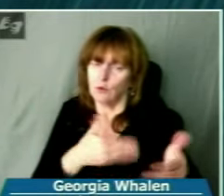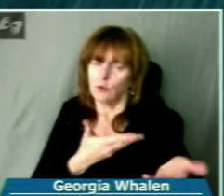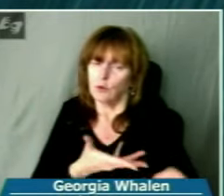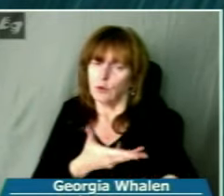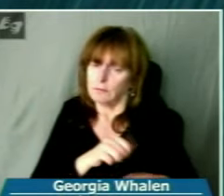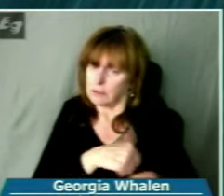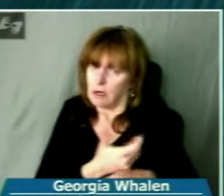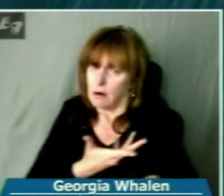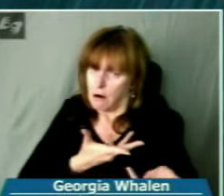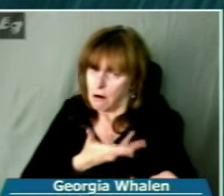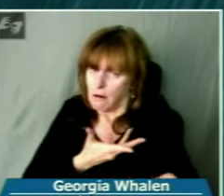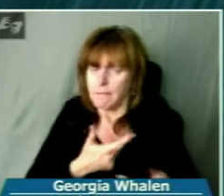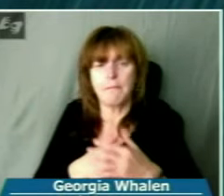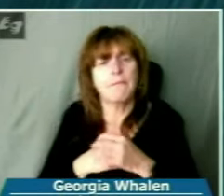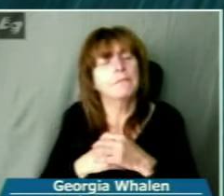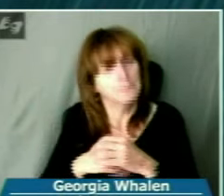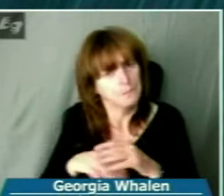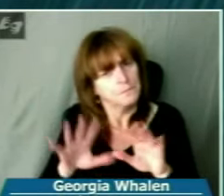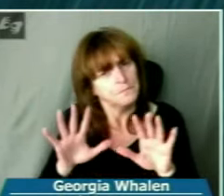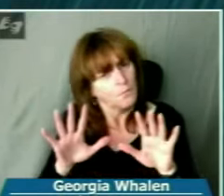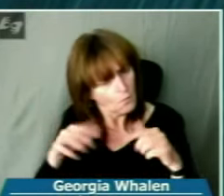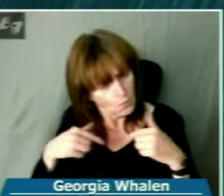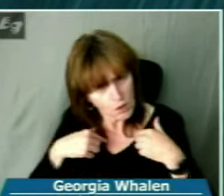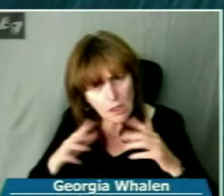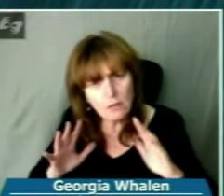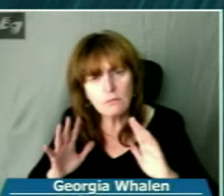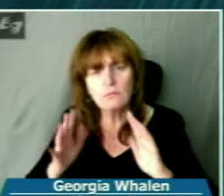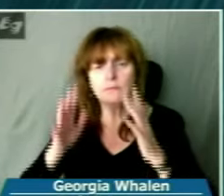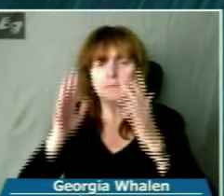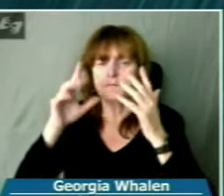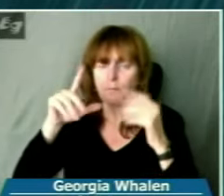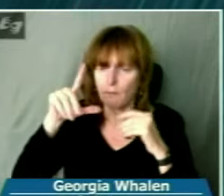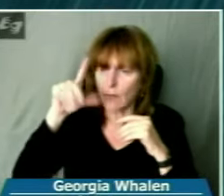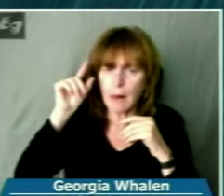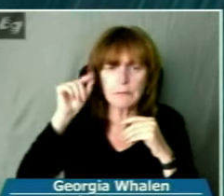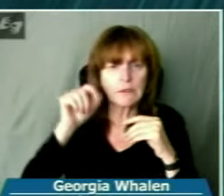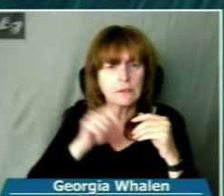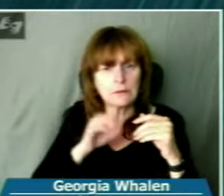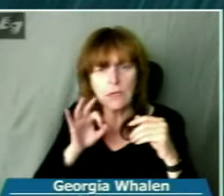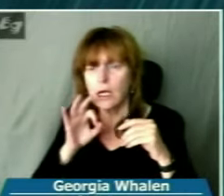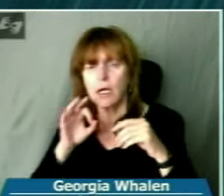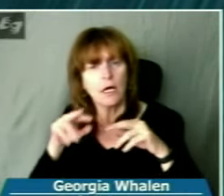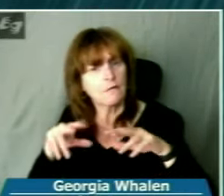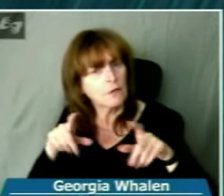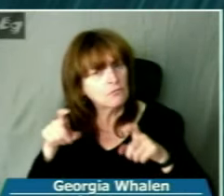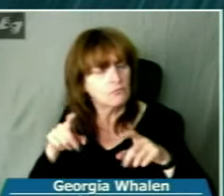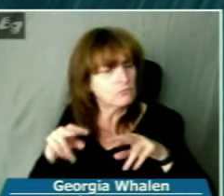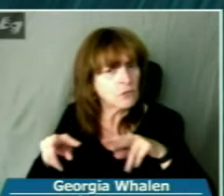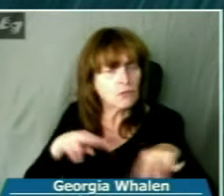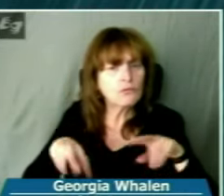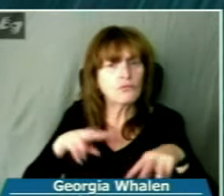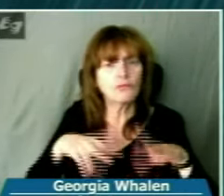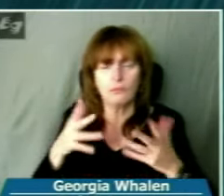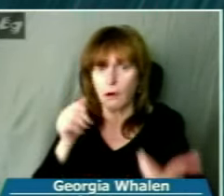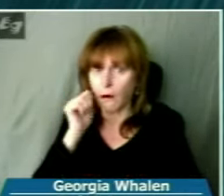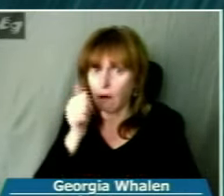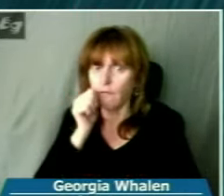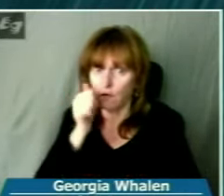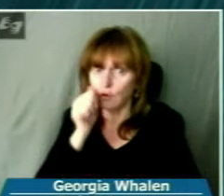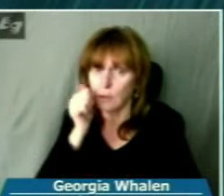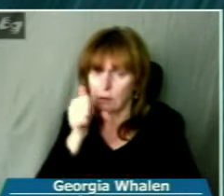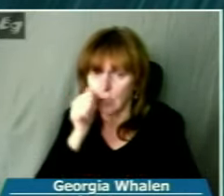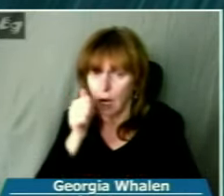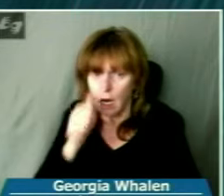far. And I think kudos to staff who've been able to manage that situation as it is each and every day. In that space, we've